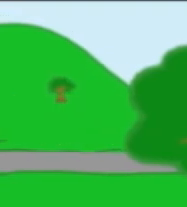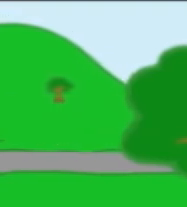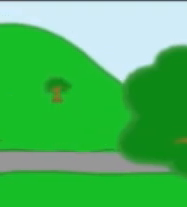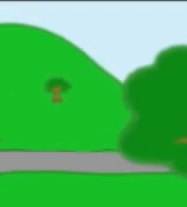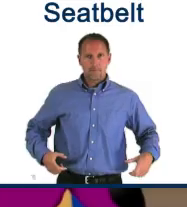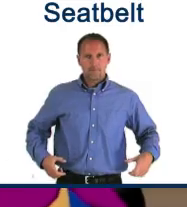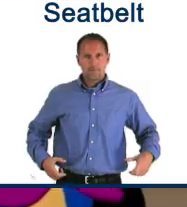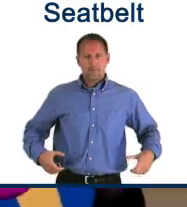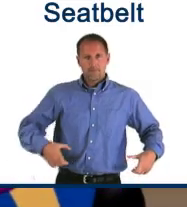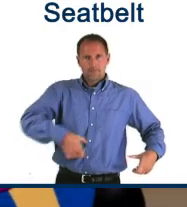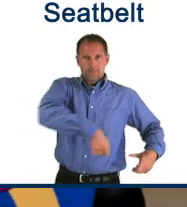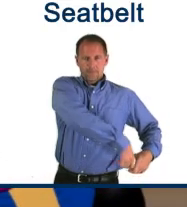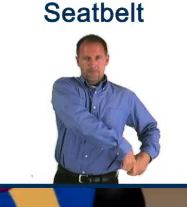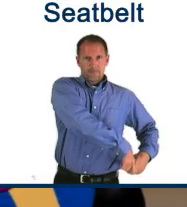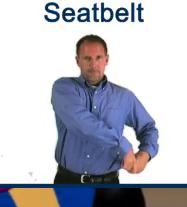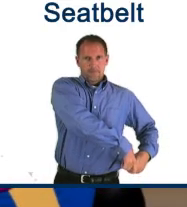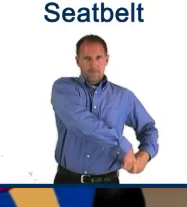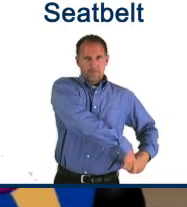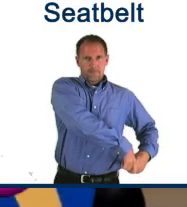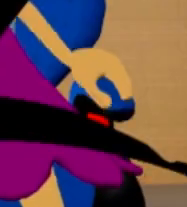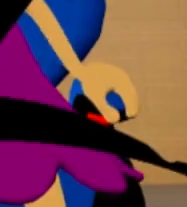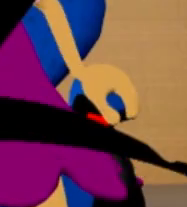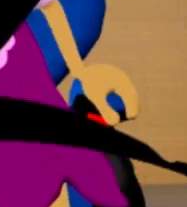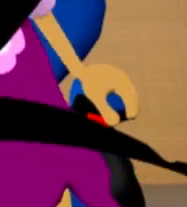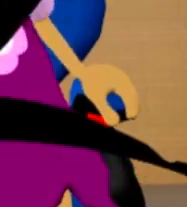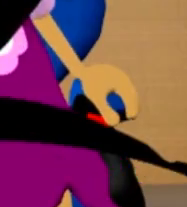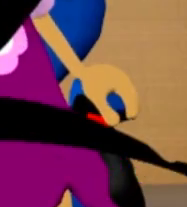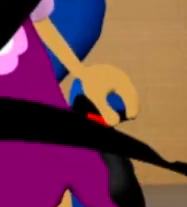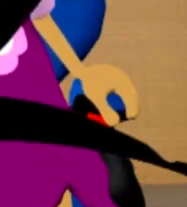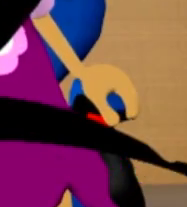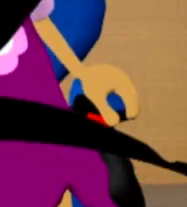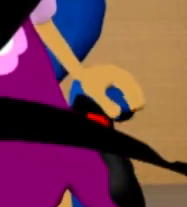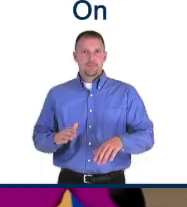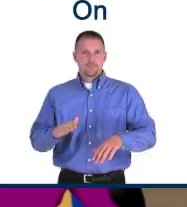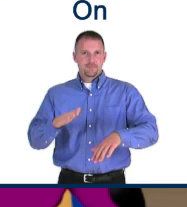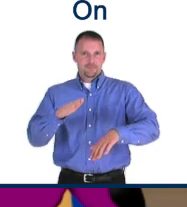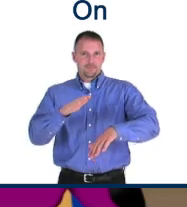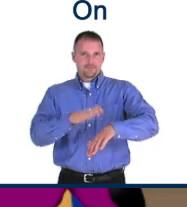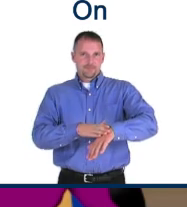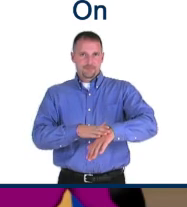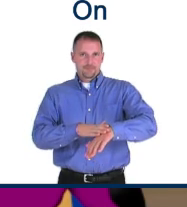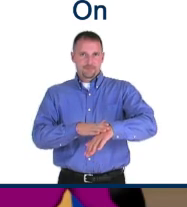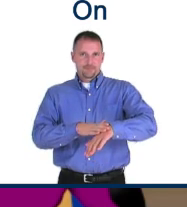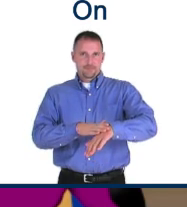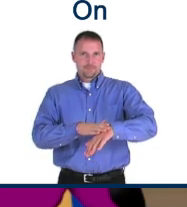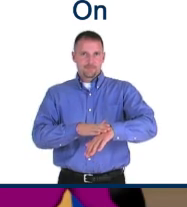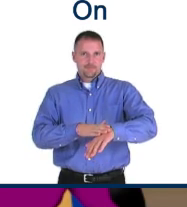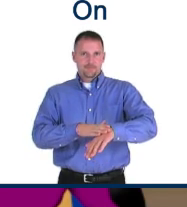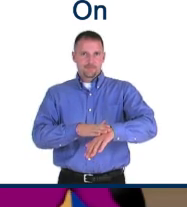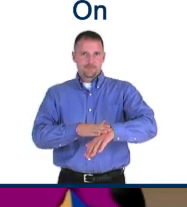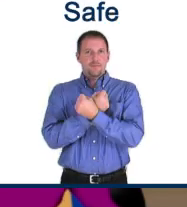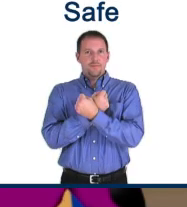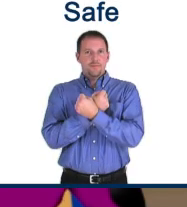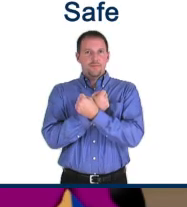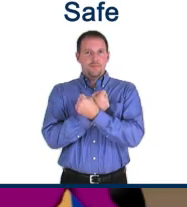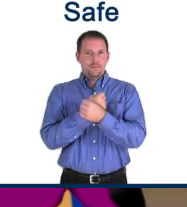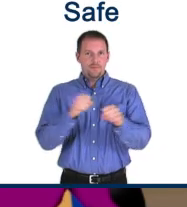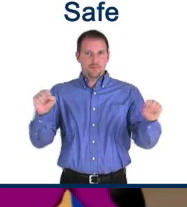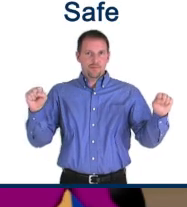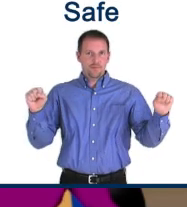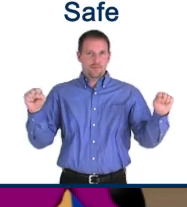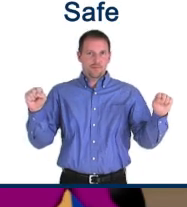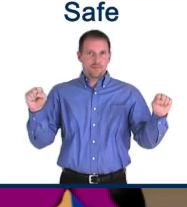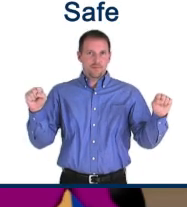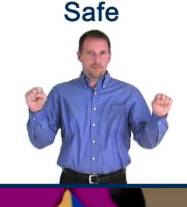Put your seatbelt on. Put your seatbelt on. Everyone is